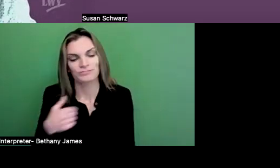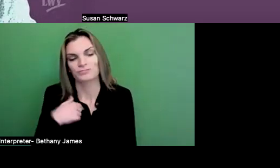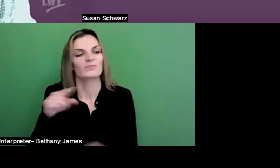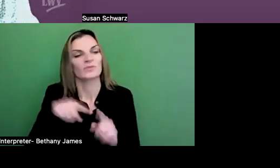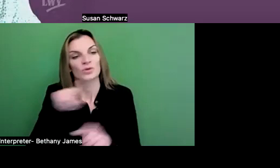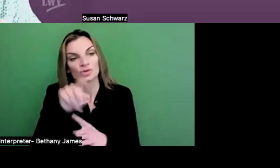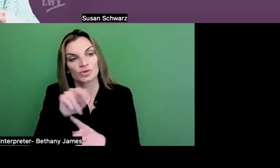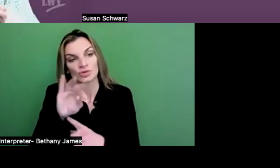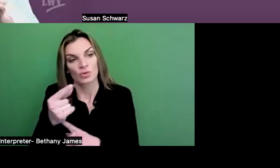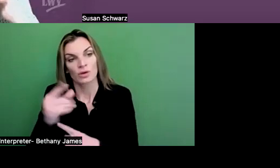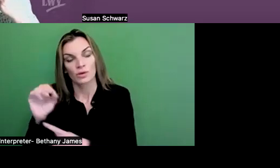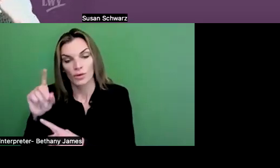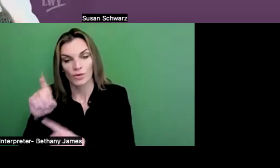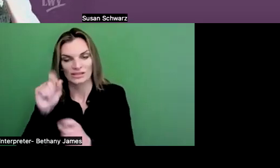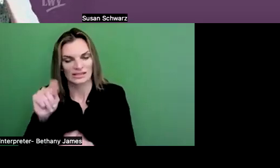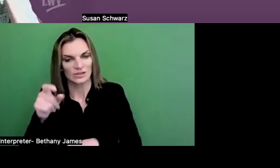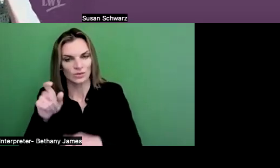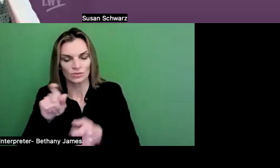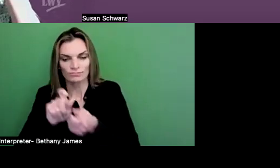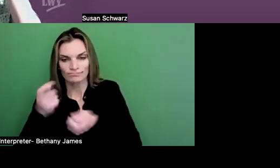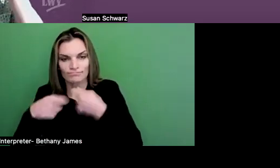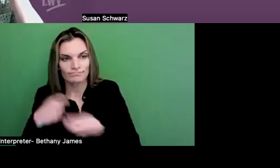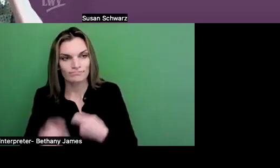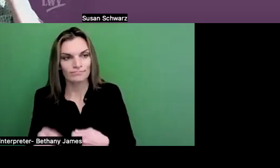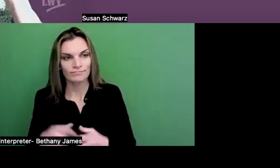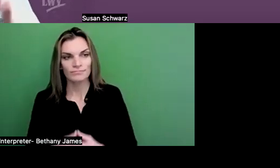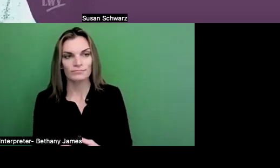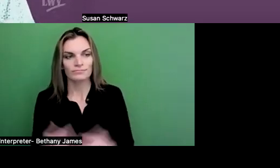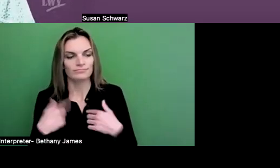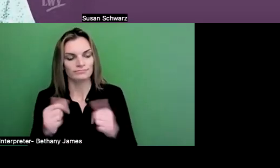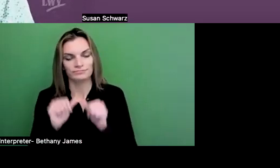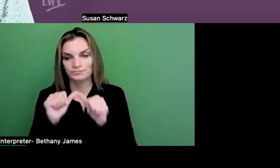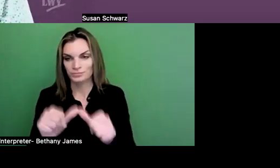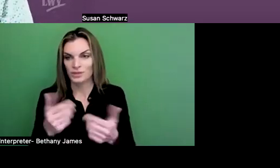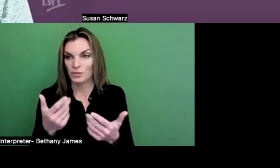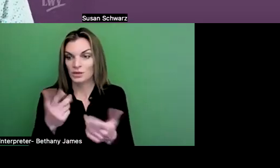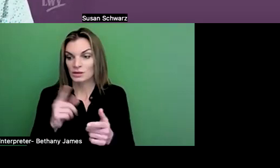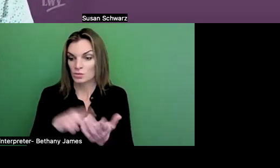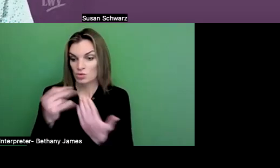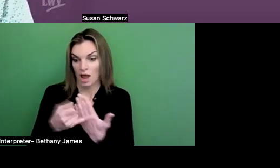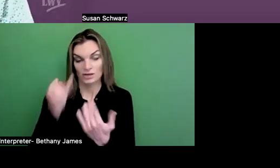make sure that we keep projects small so that